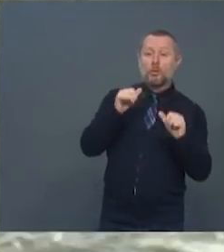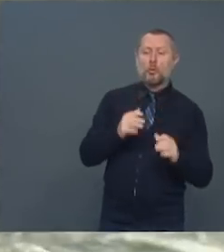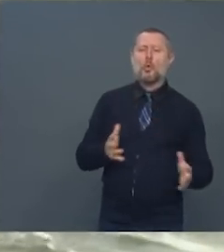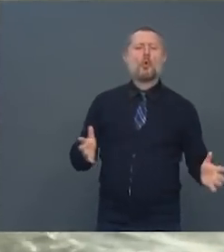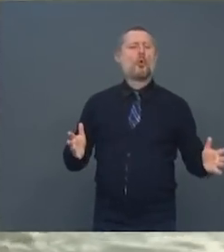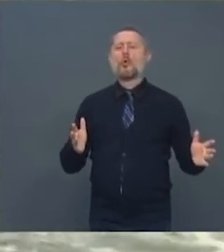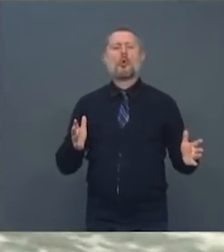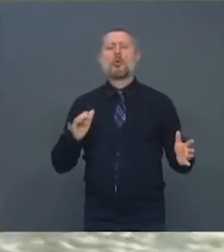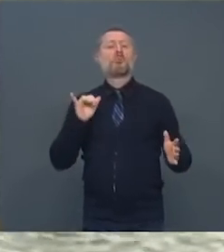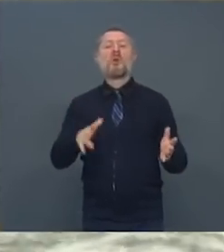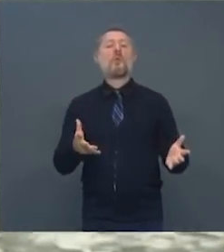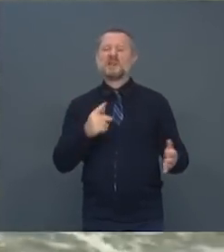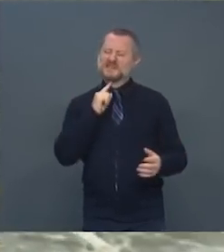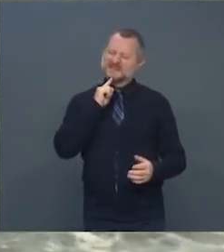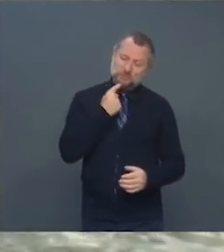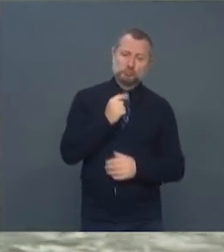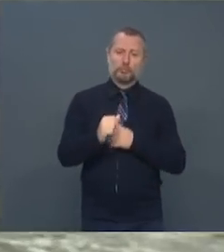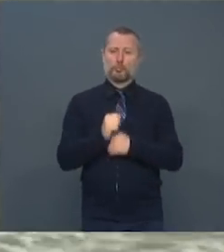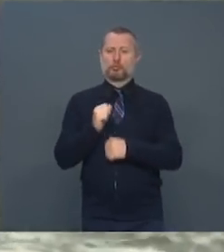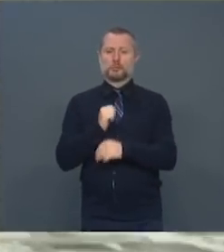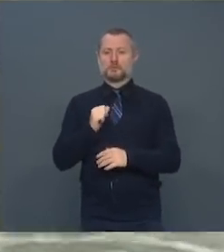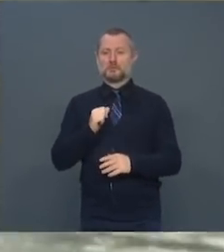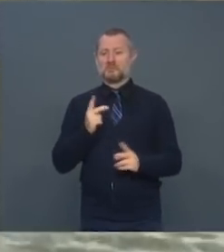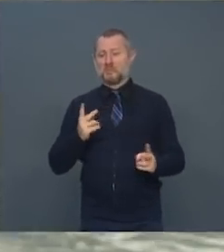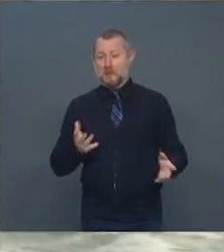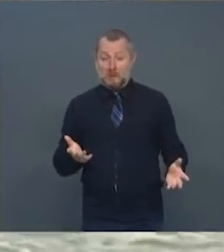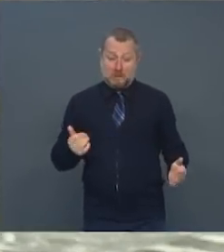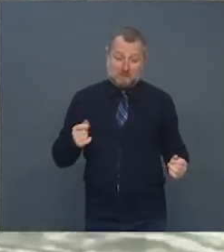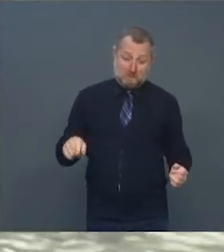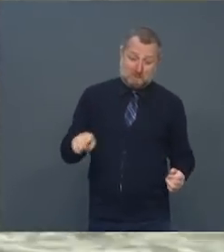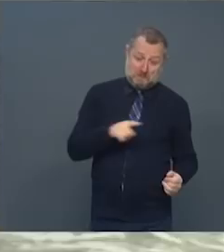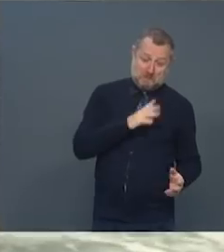Well, COVID, who would have known?